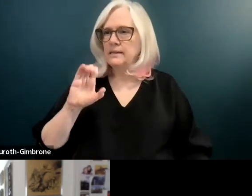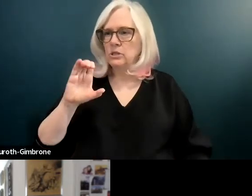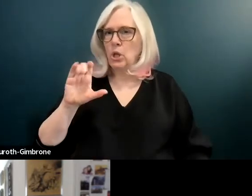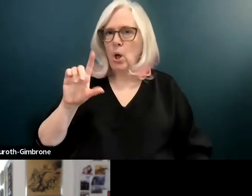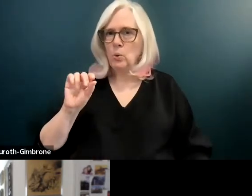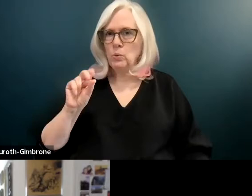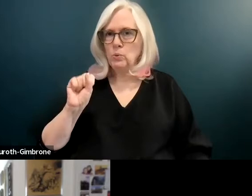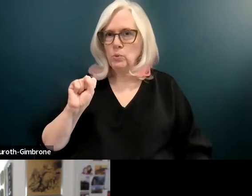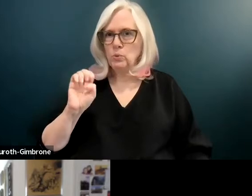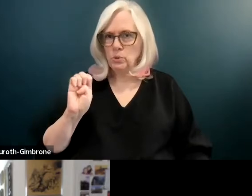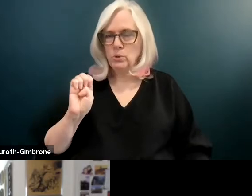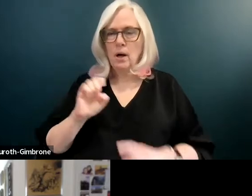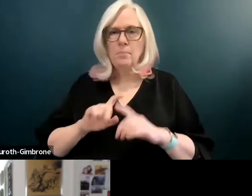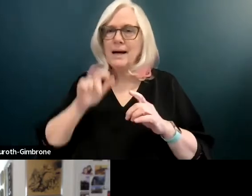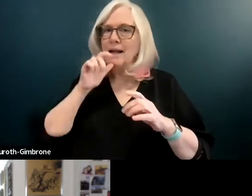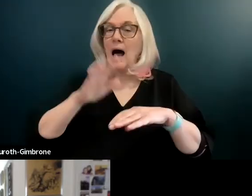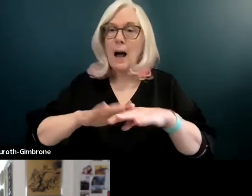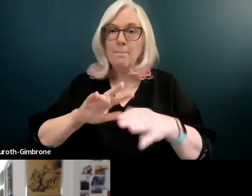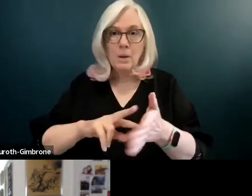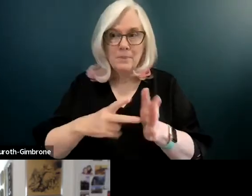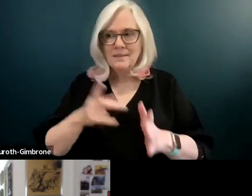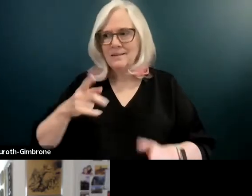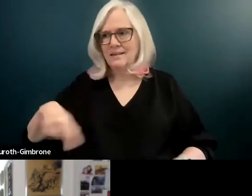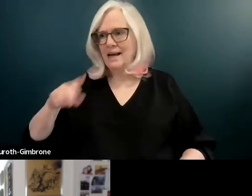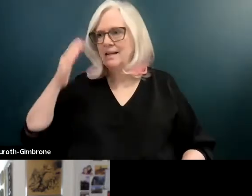intentionally, but they didn't know that,